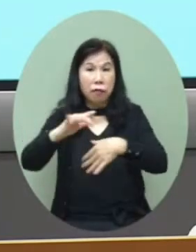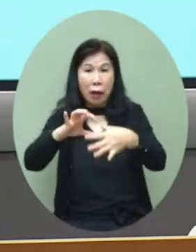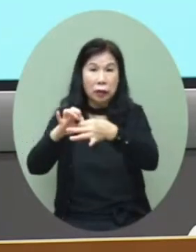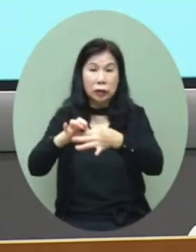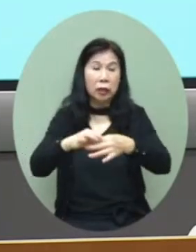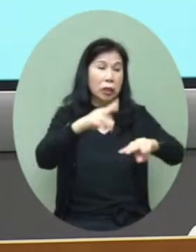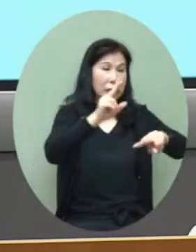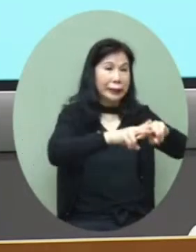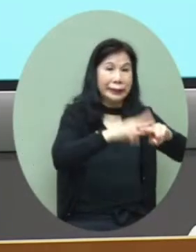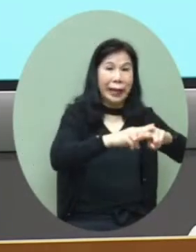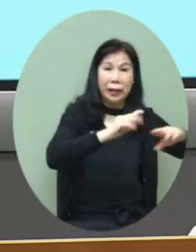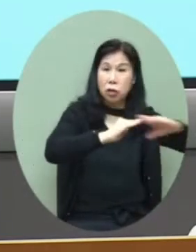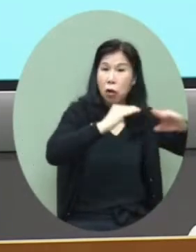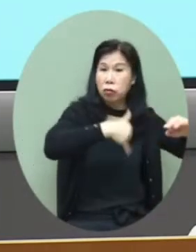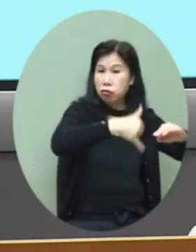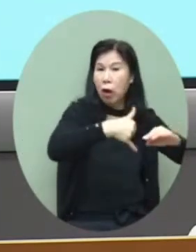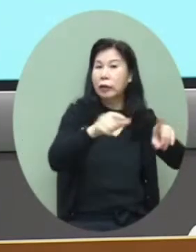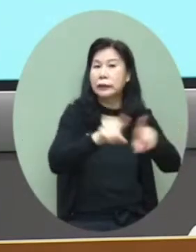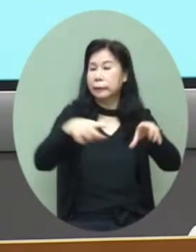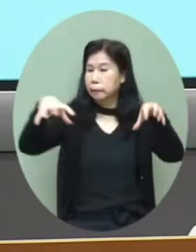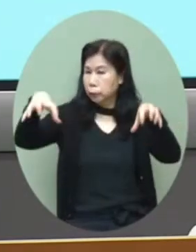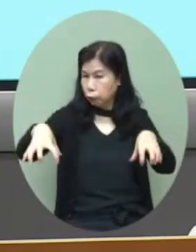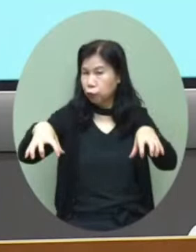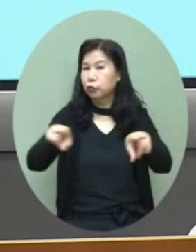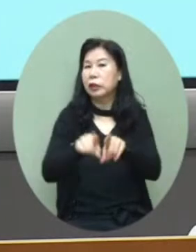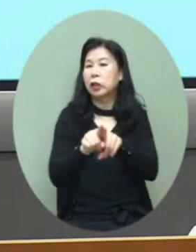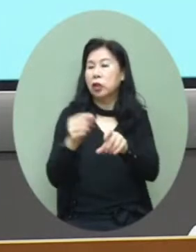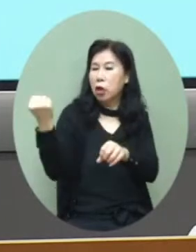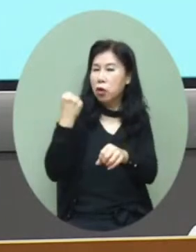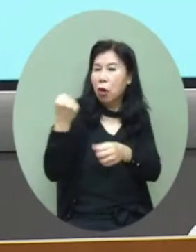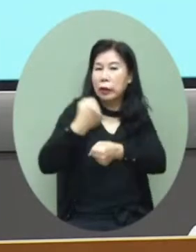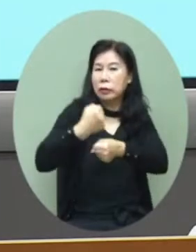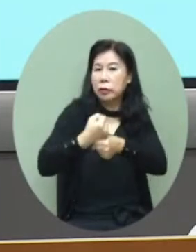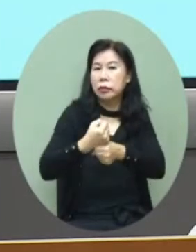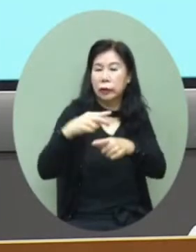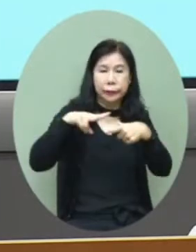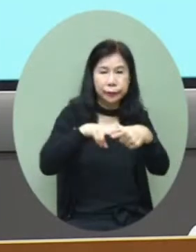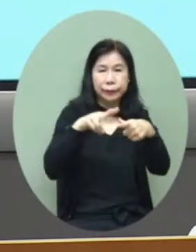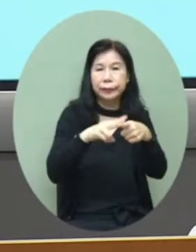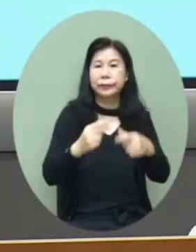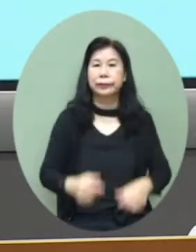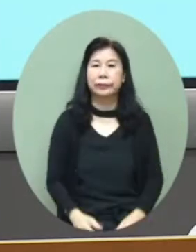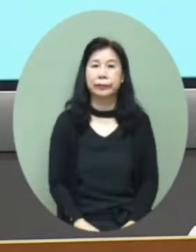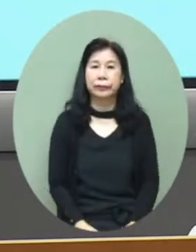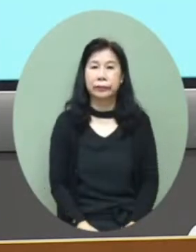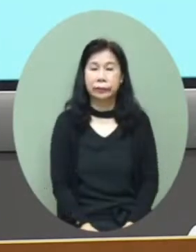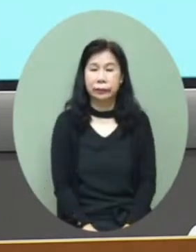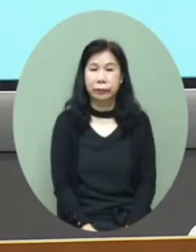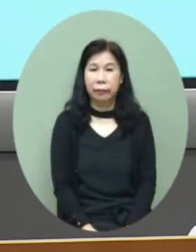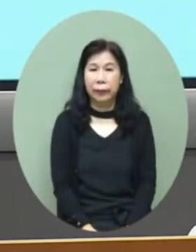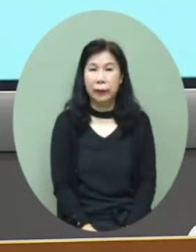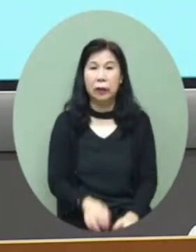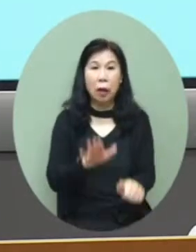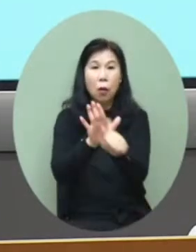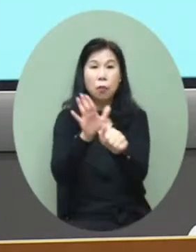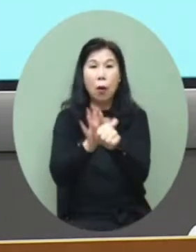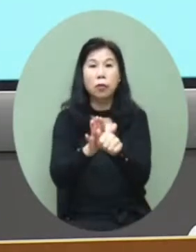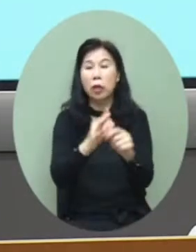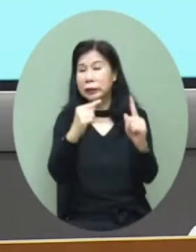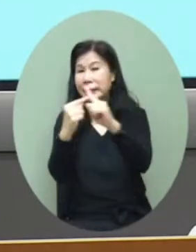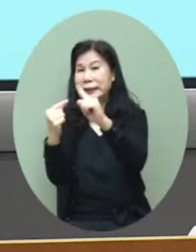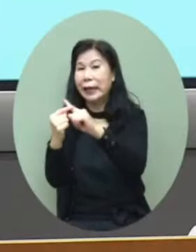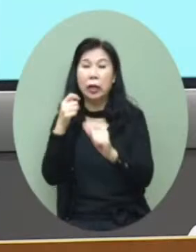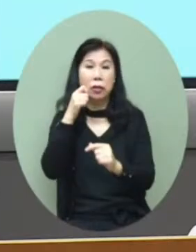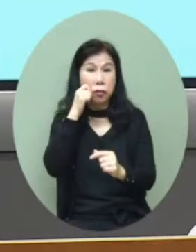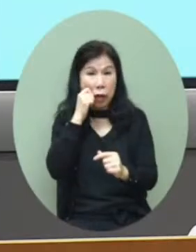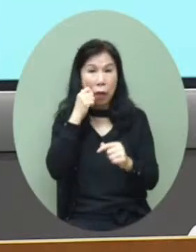respect their strategy of 7+3 days. So connection with overseas countries